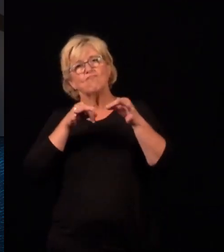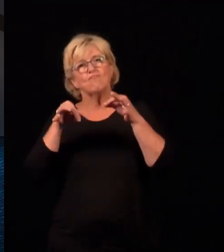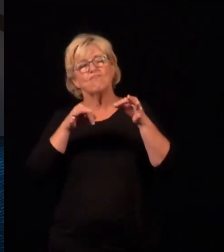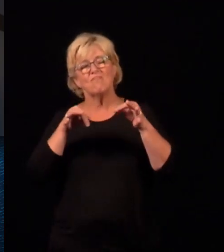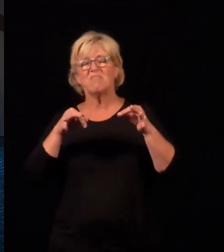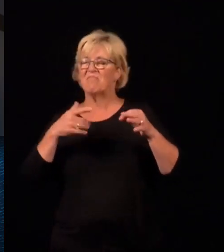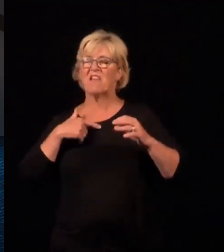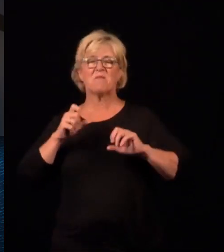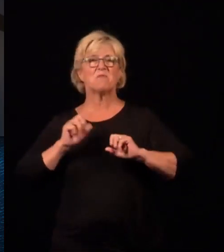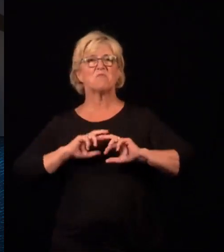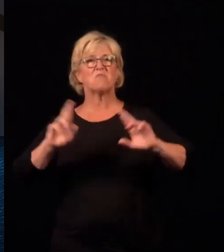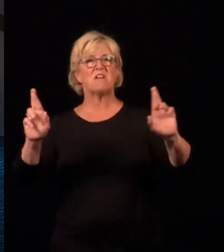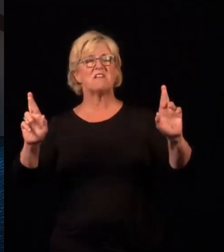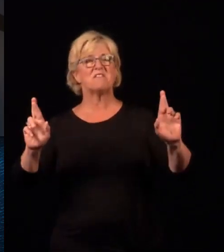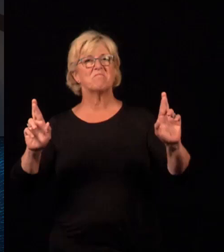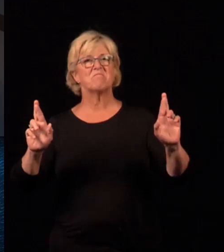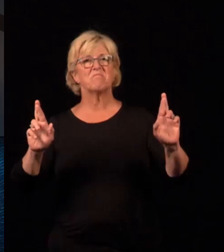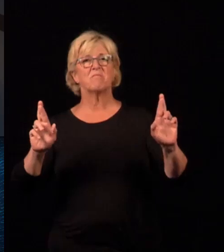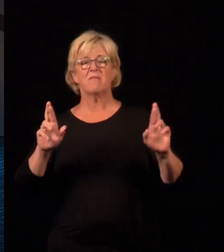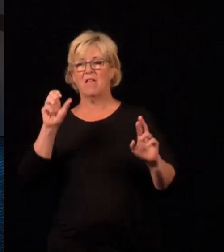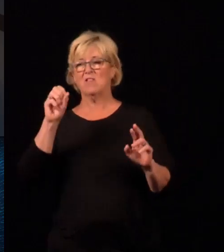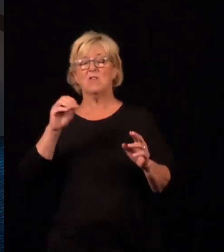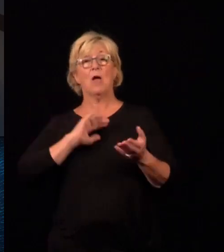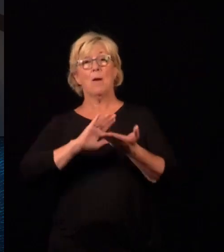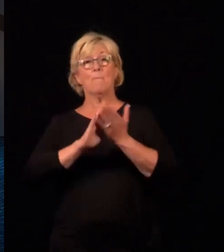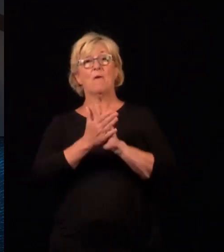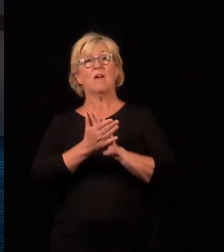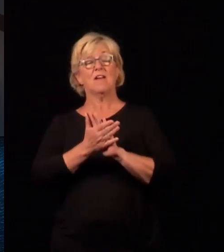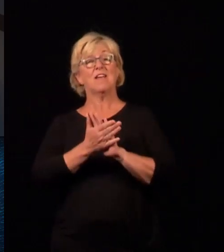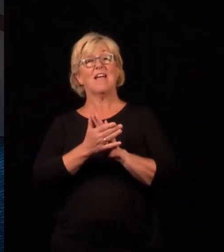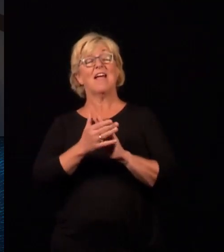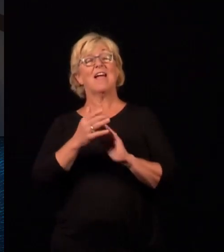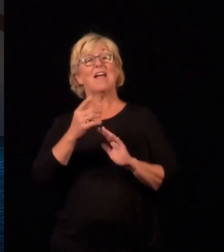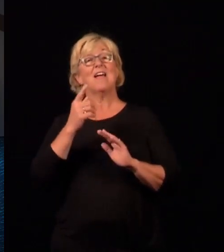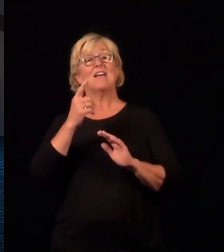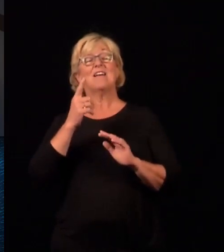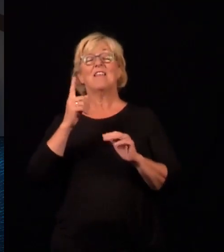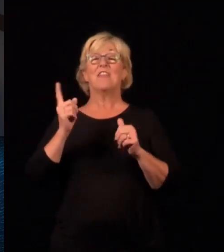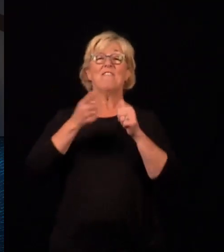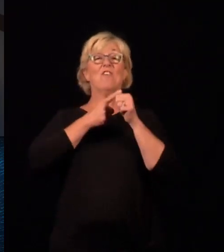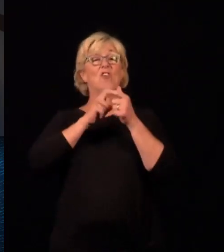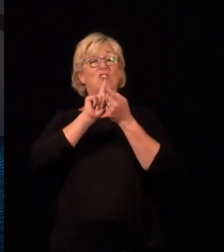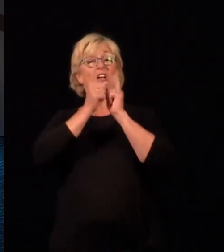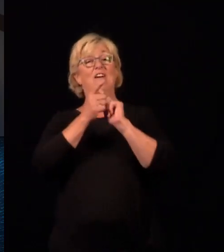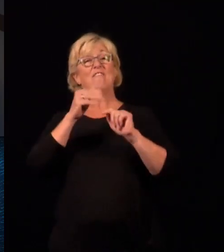I was ready. So I became one of Port Vernier's first converts.